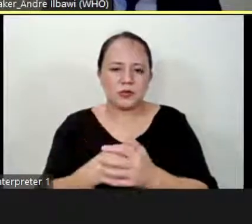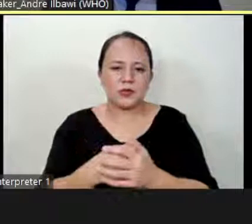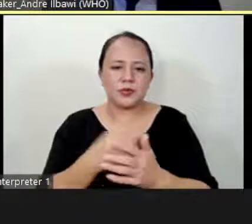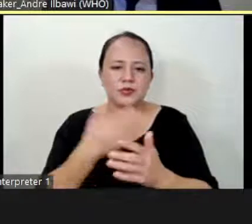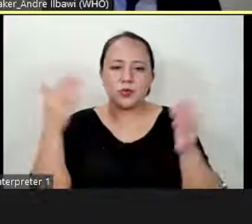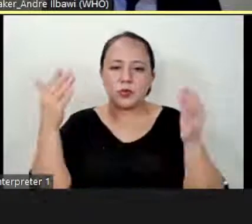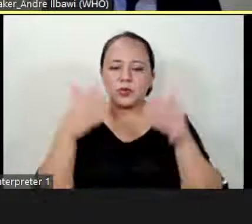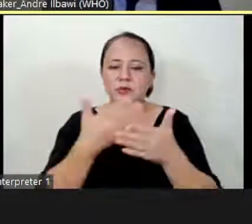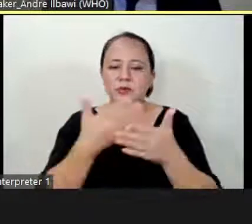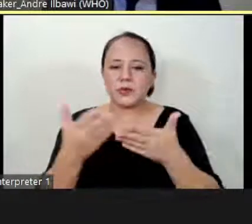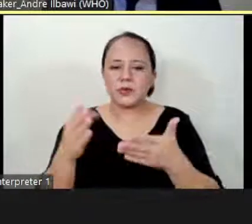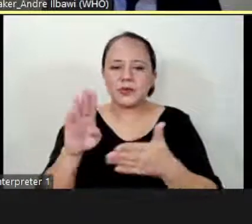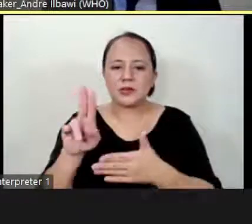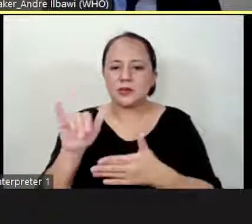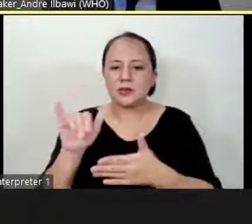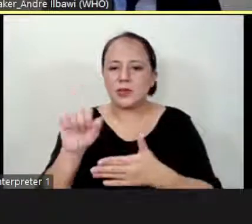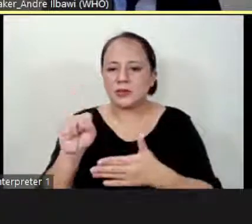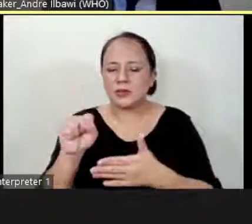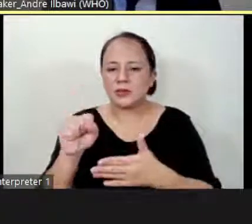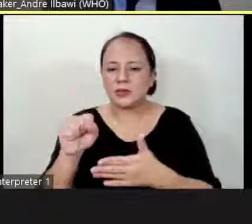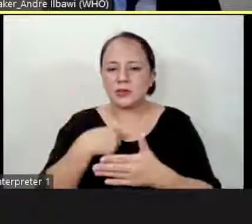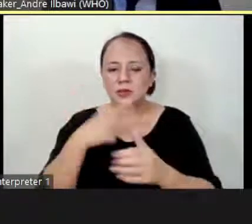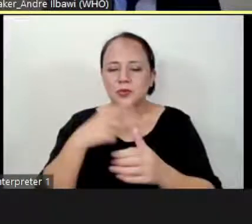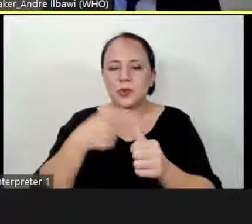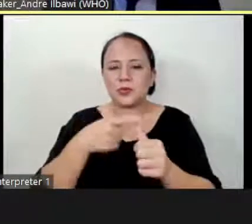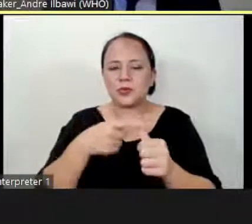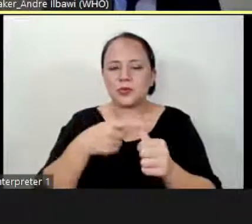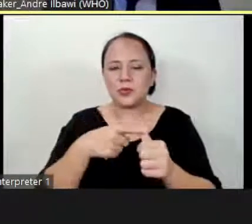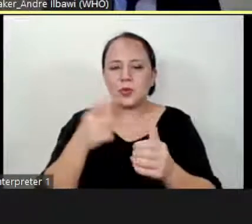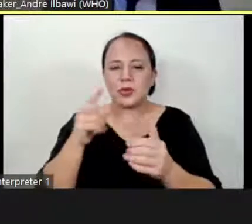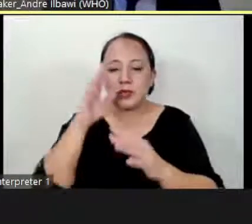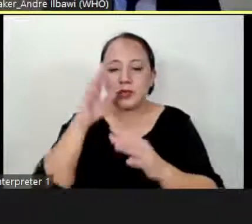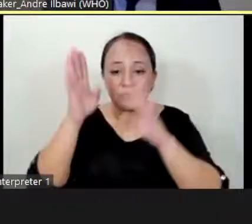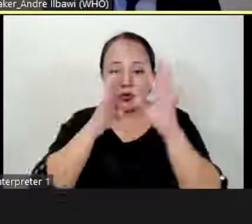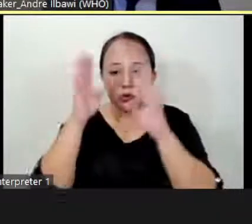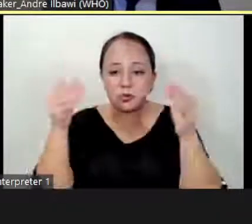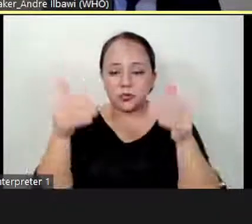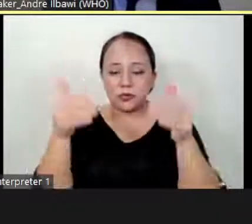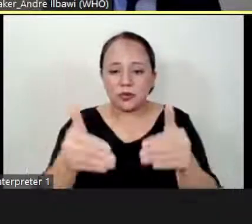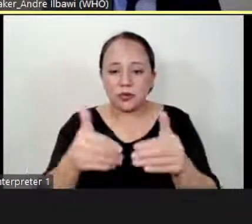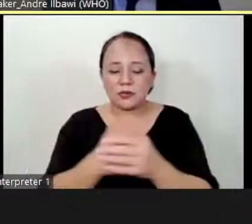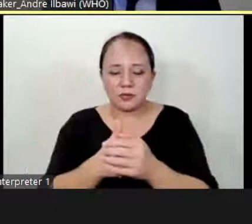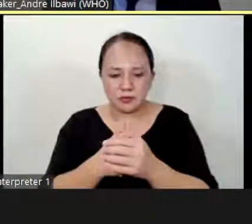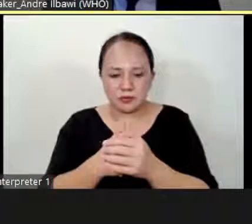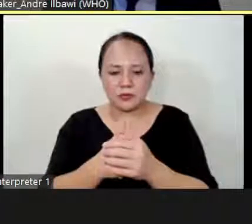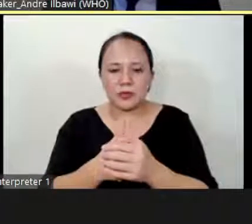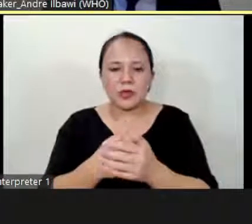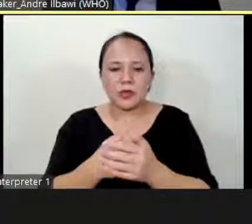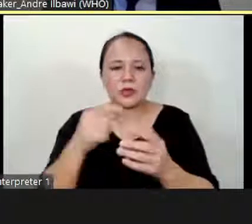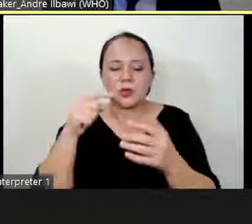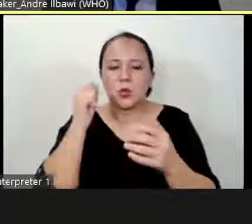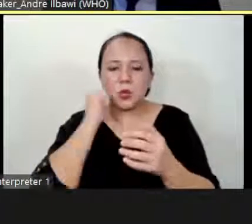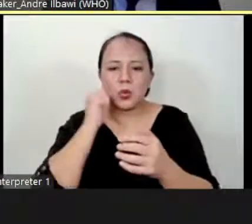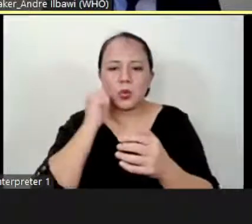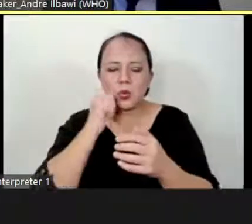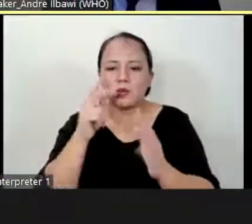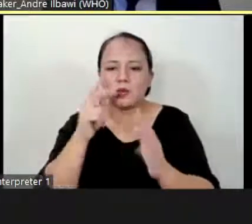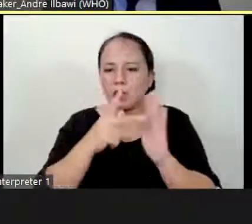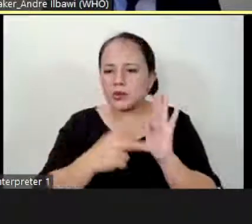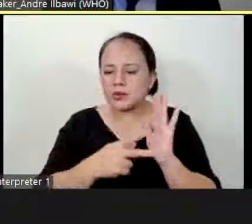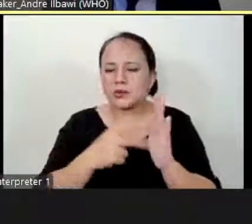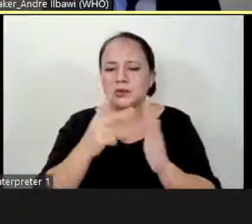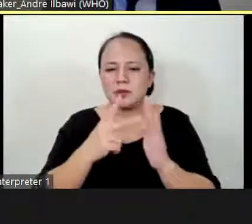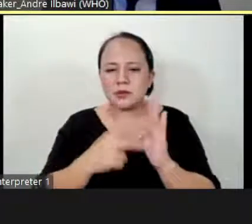are an important set of prioritized interventions that we focus at the WHO on. These are often policies or programmatic